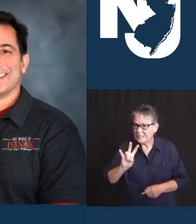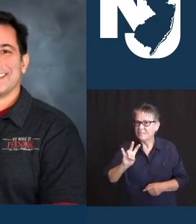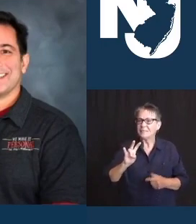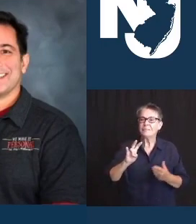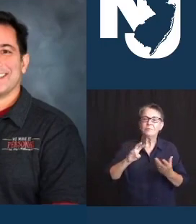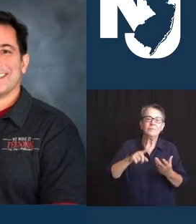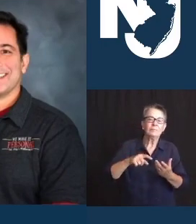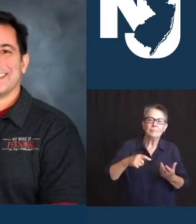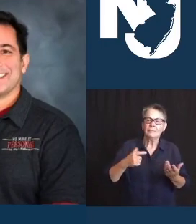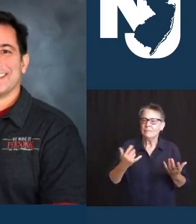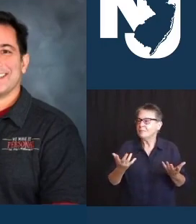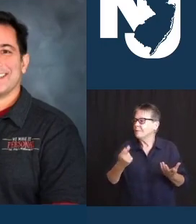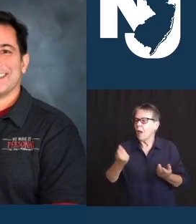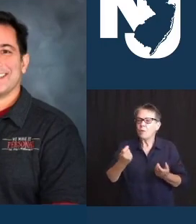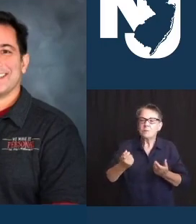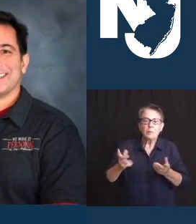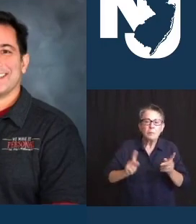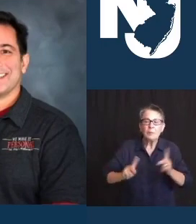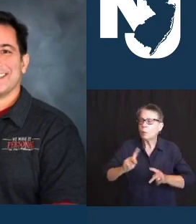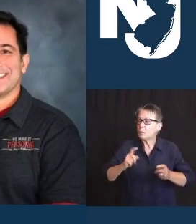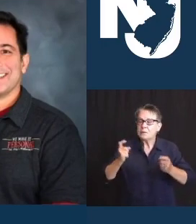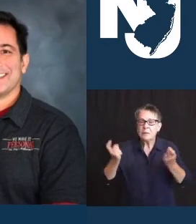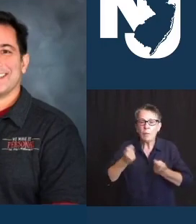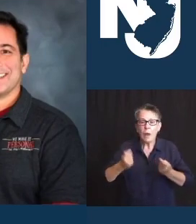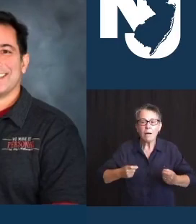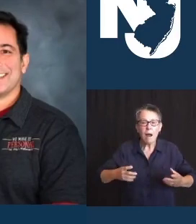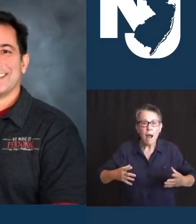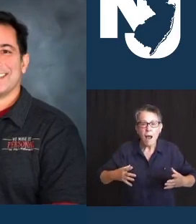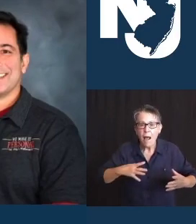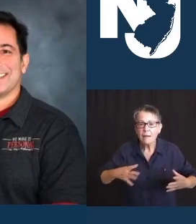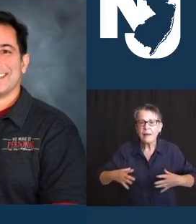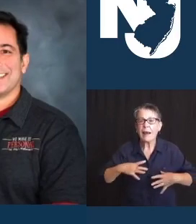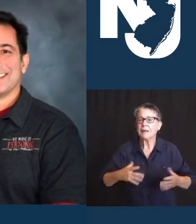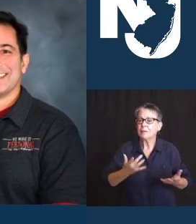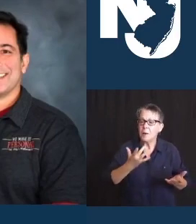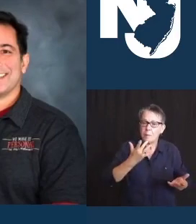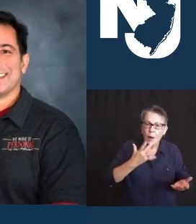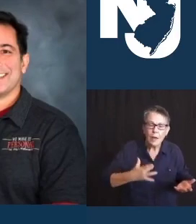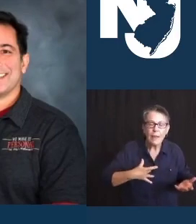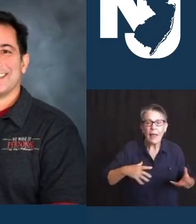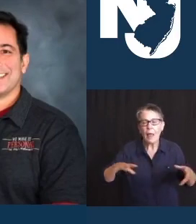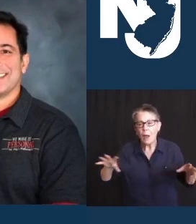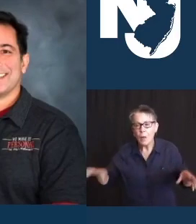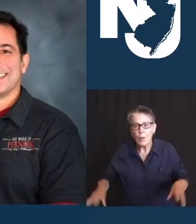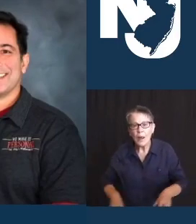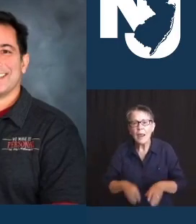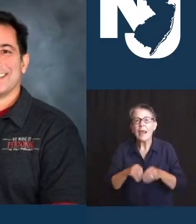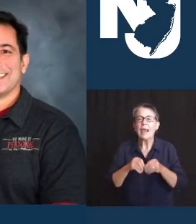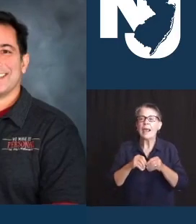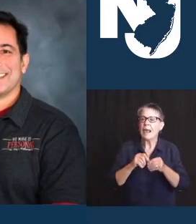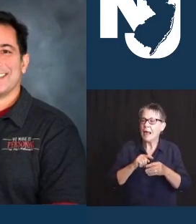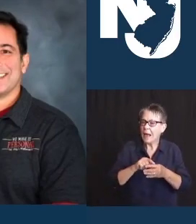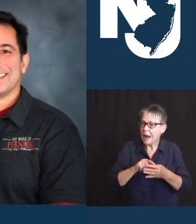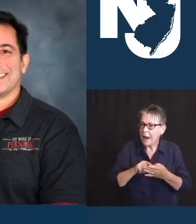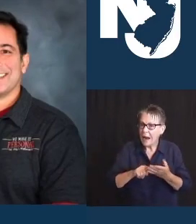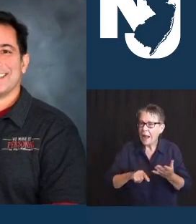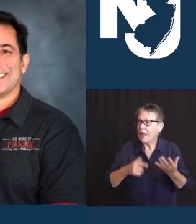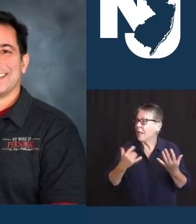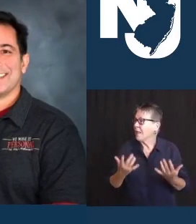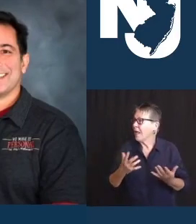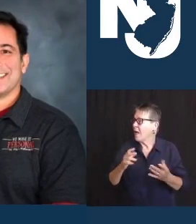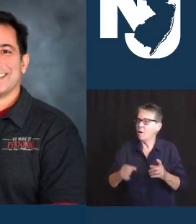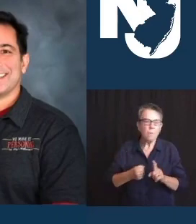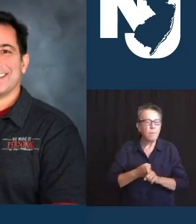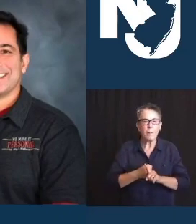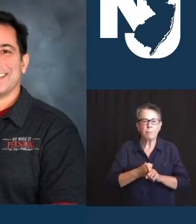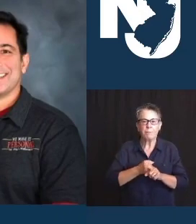holidays, birthdays, weddings, graduations, and frankly, everything else in between. But when the pandemic hit, their store took a hit too.